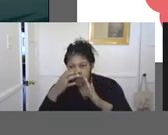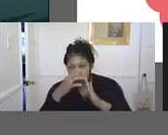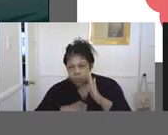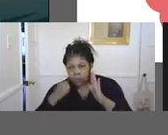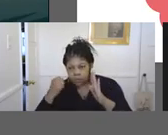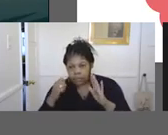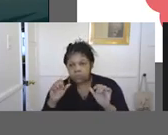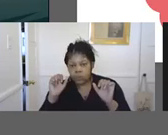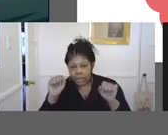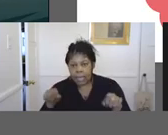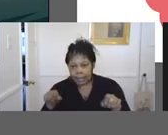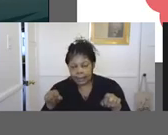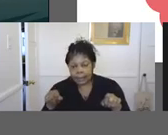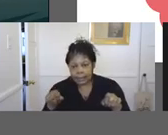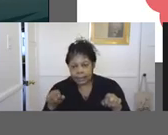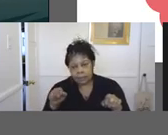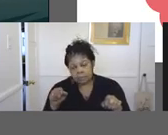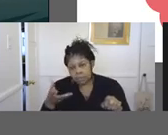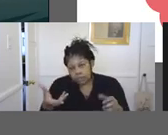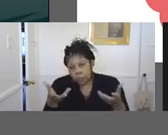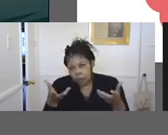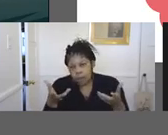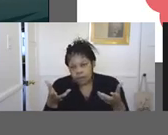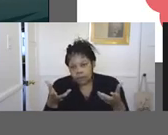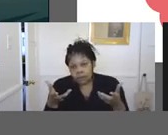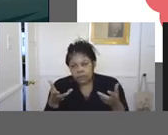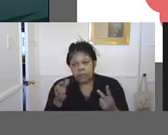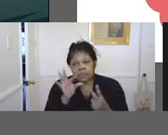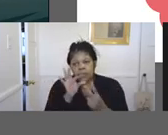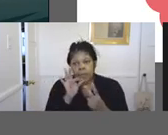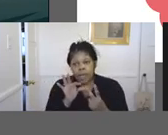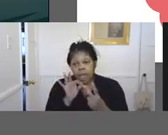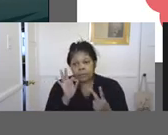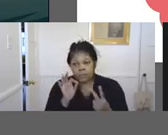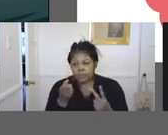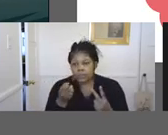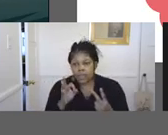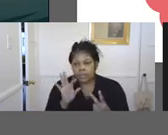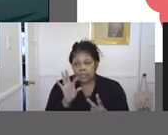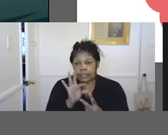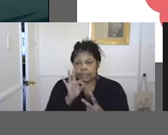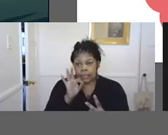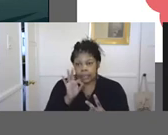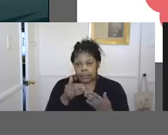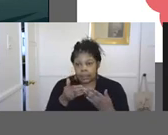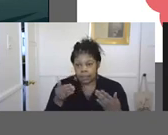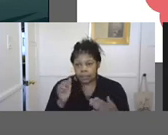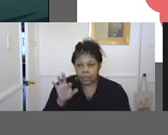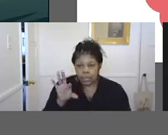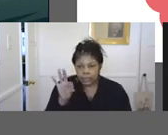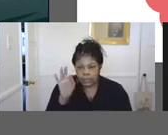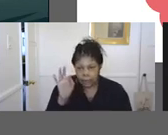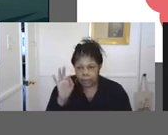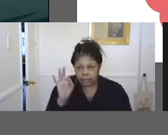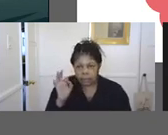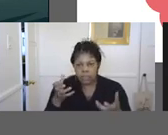here. If you want the options of a selected object, you can select that. If you want to